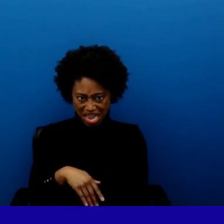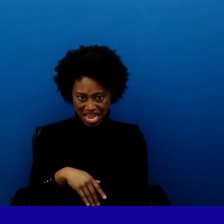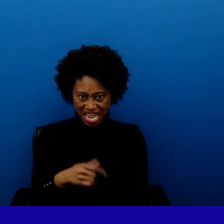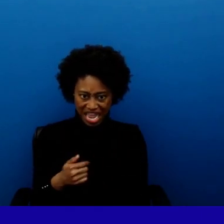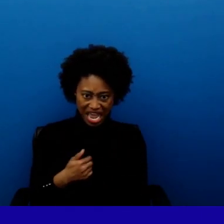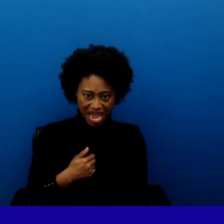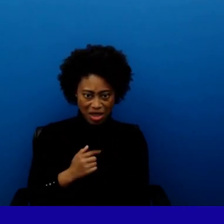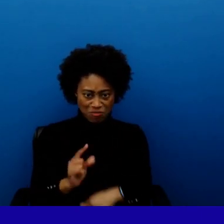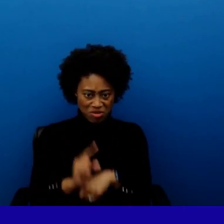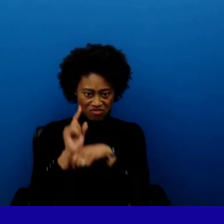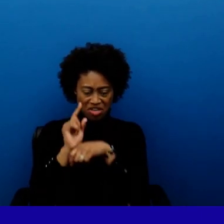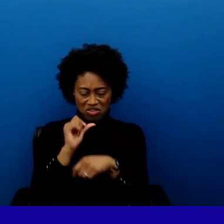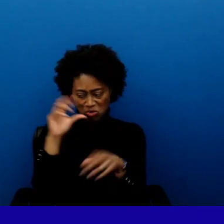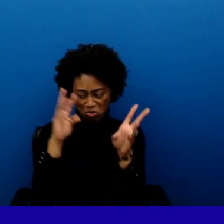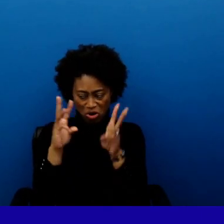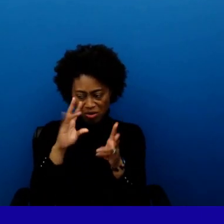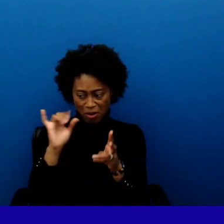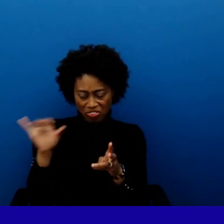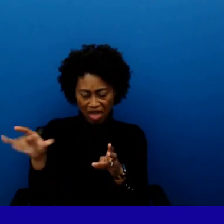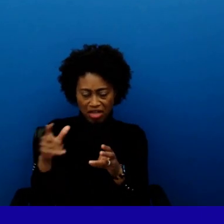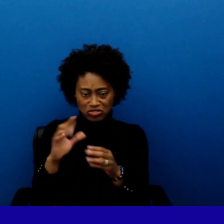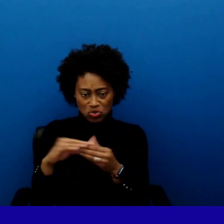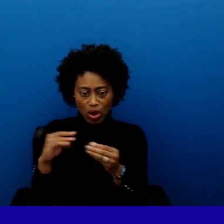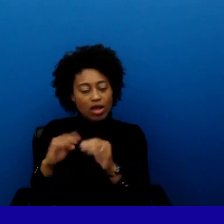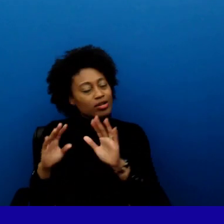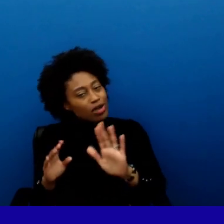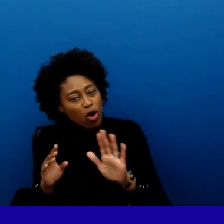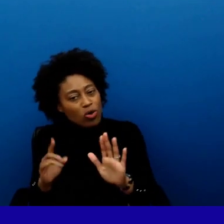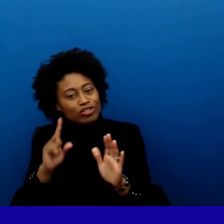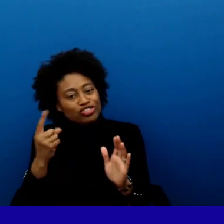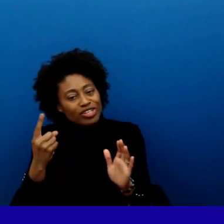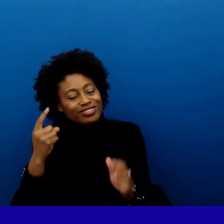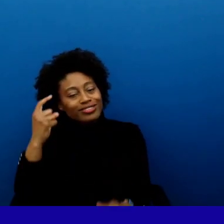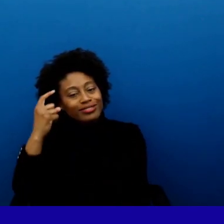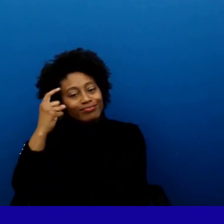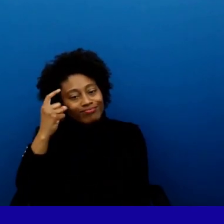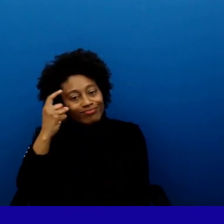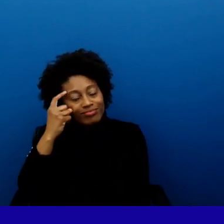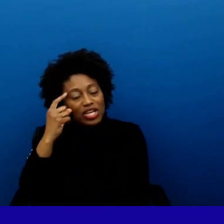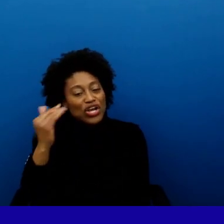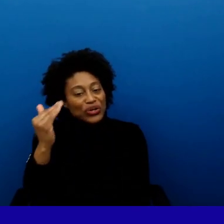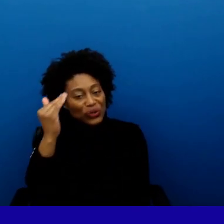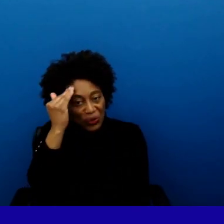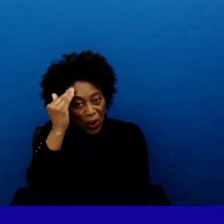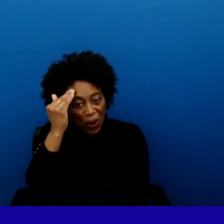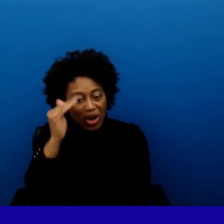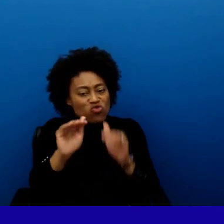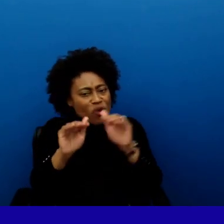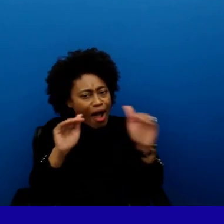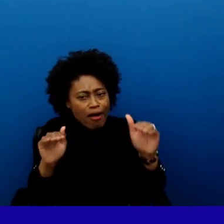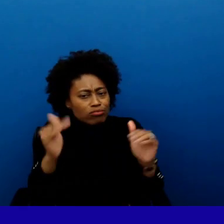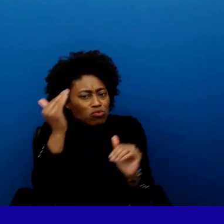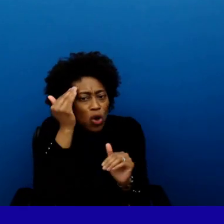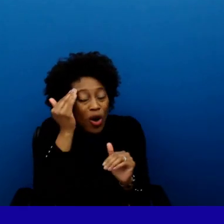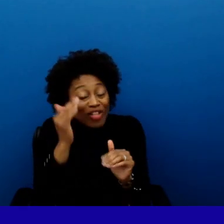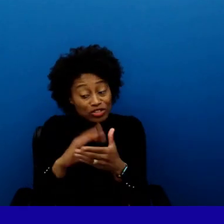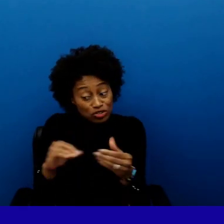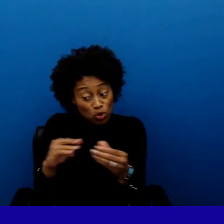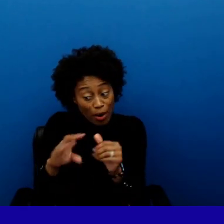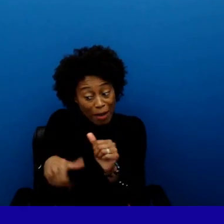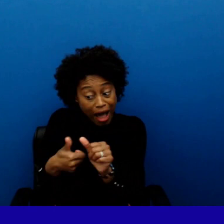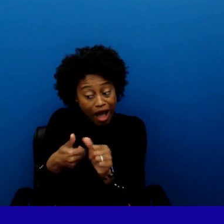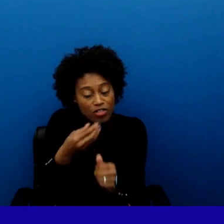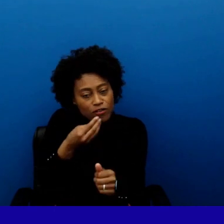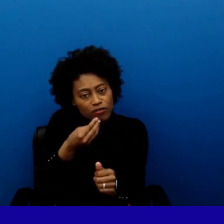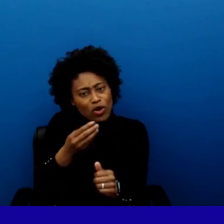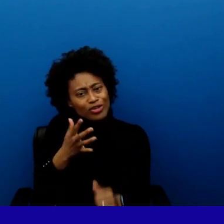oh, I should feel bad because I have the privilege of not worrying about this. It's just to be mindful of like these are the stories behind